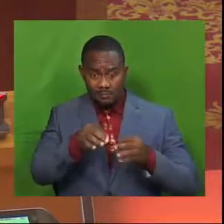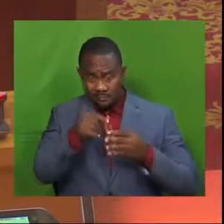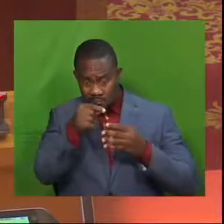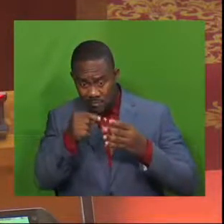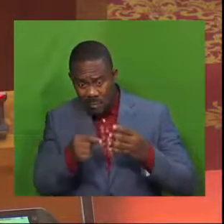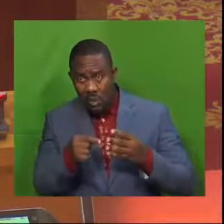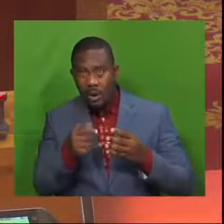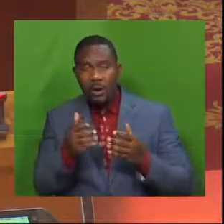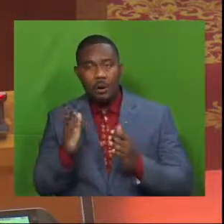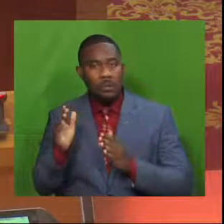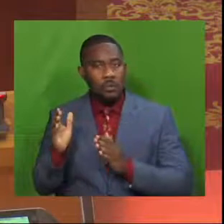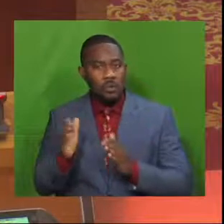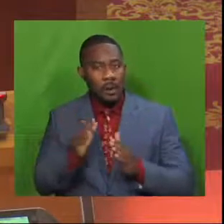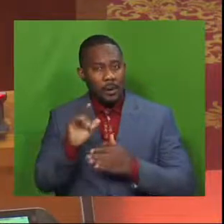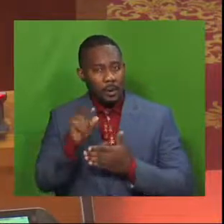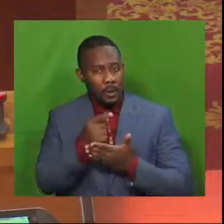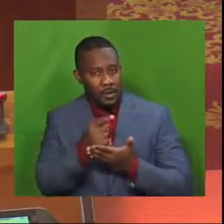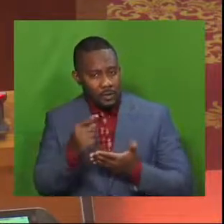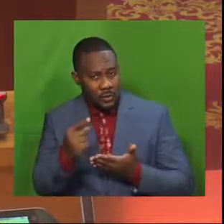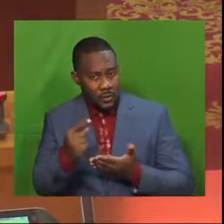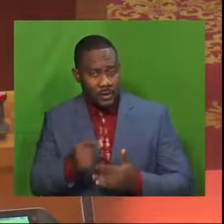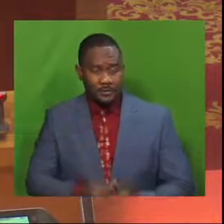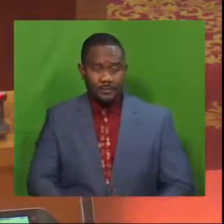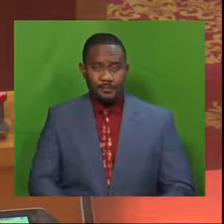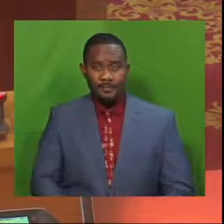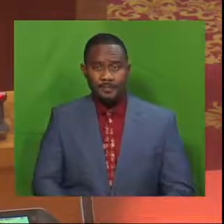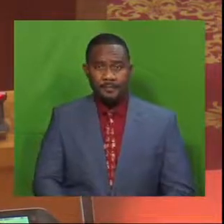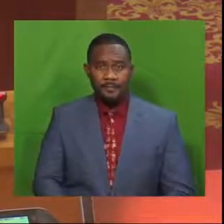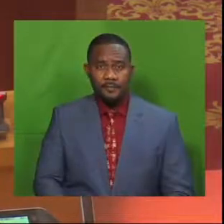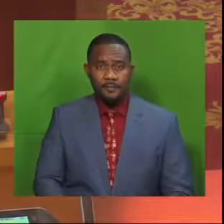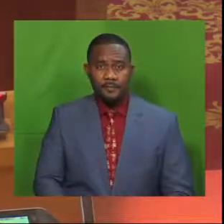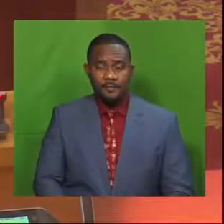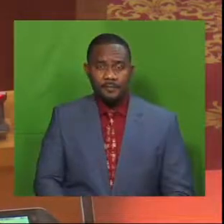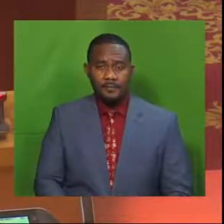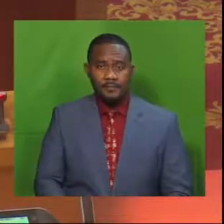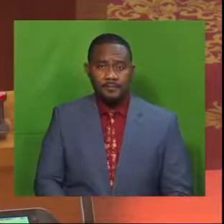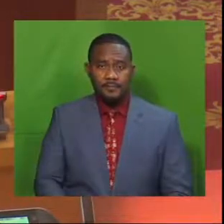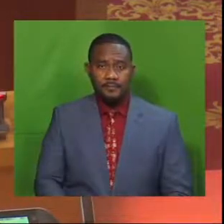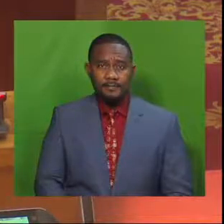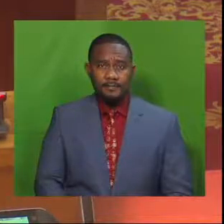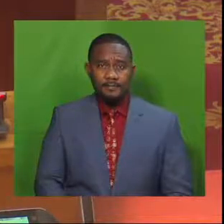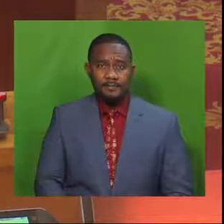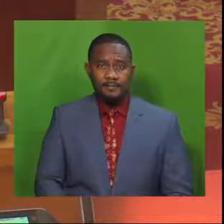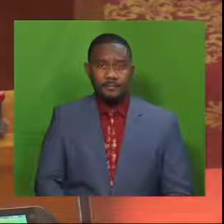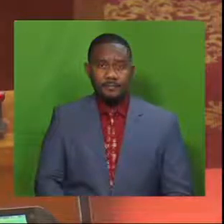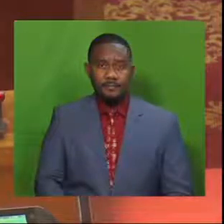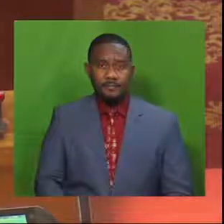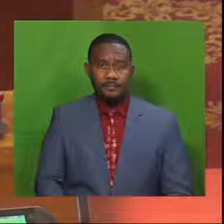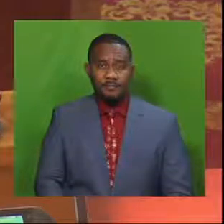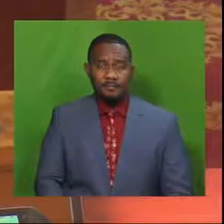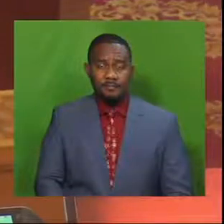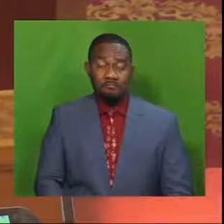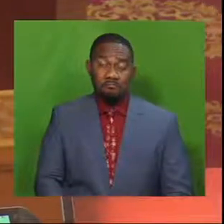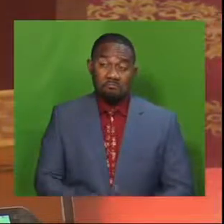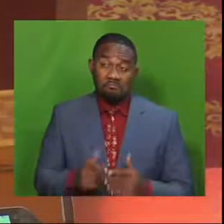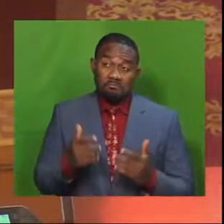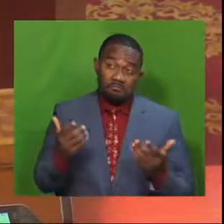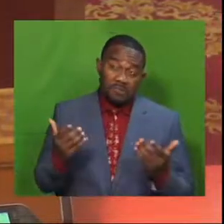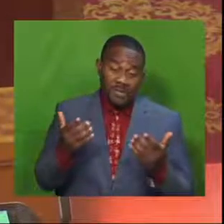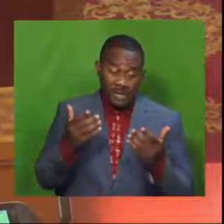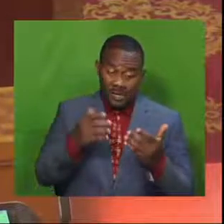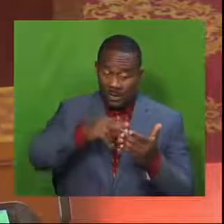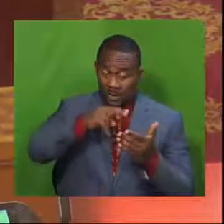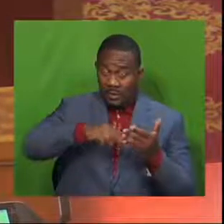what we have proposed for the ensuing week. The Speaker may read formal